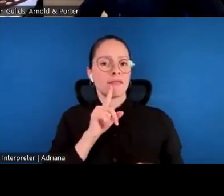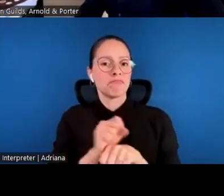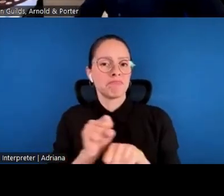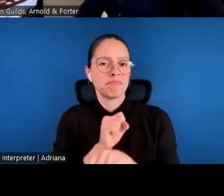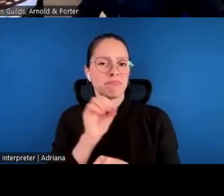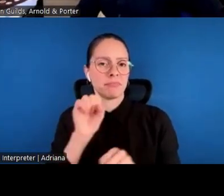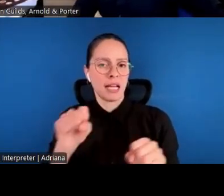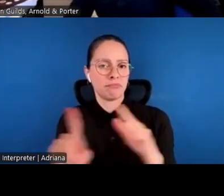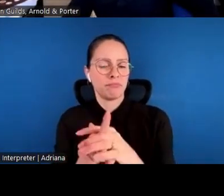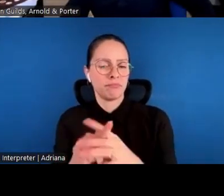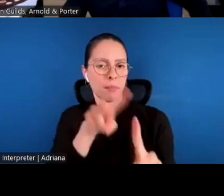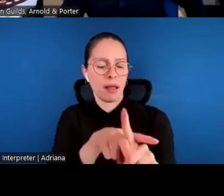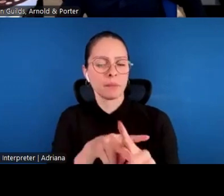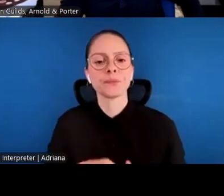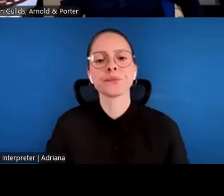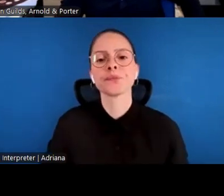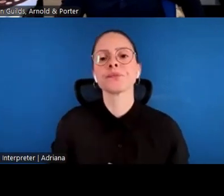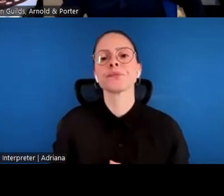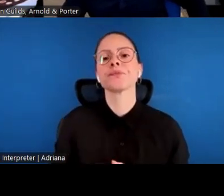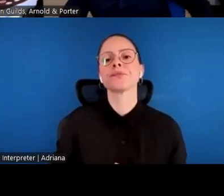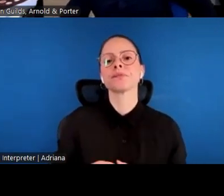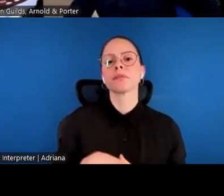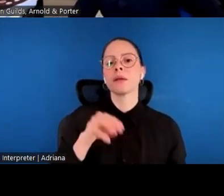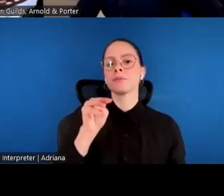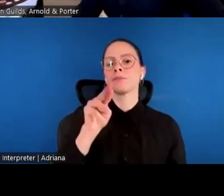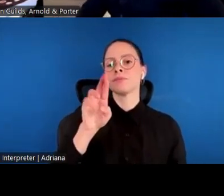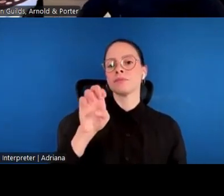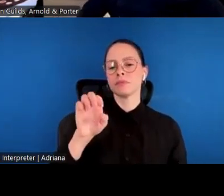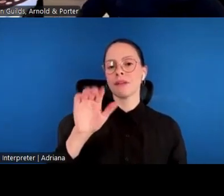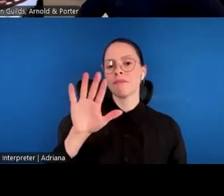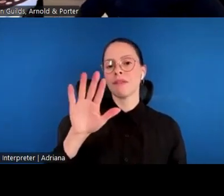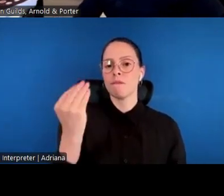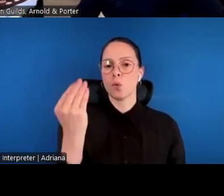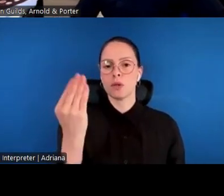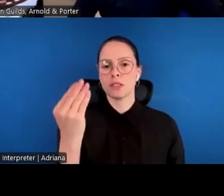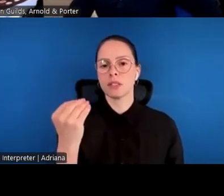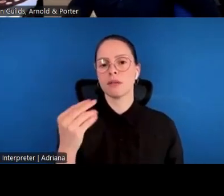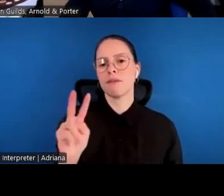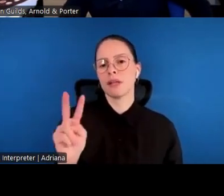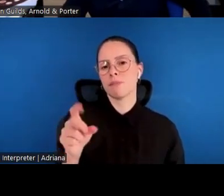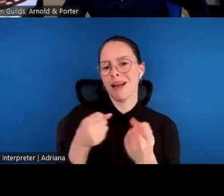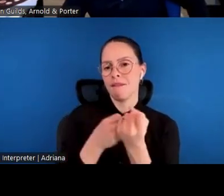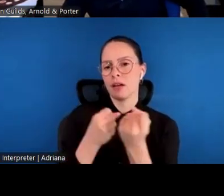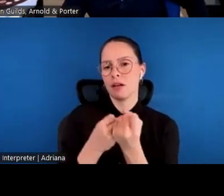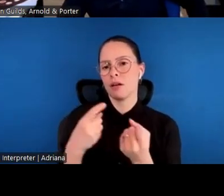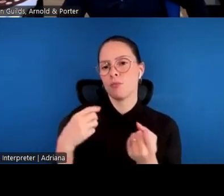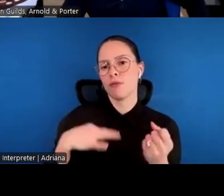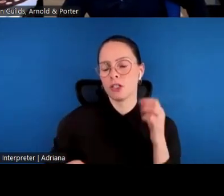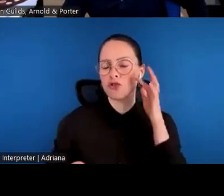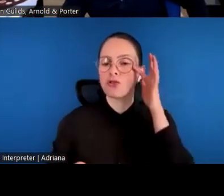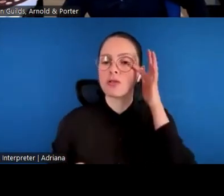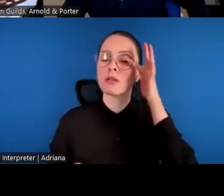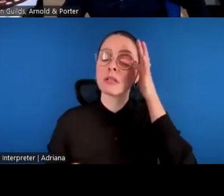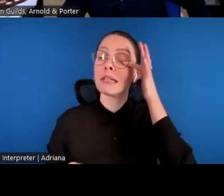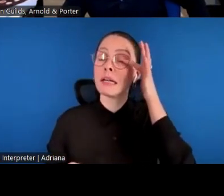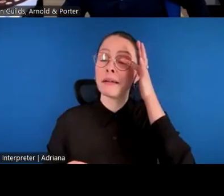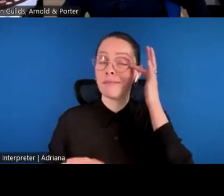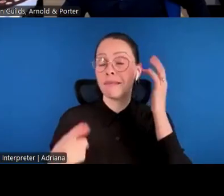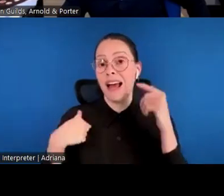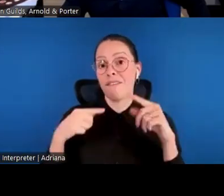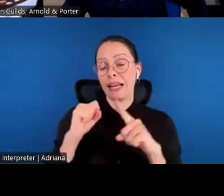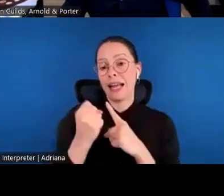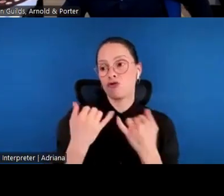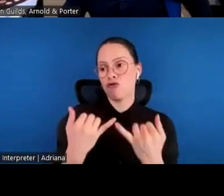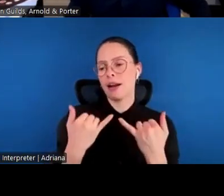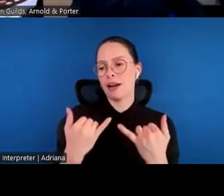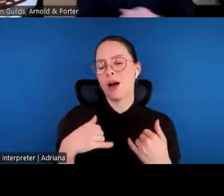of Evidence 514 creates an important victim advocate privilege. I have cases now, for example, in which there is a DoD